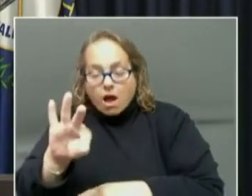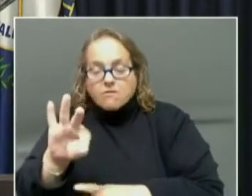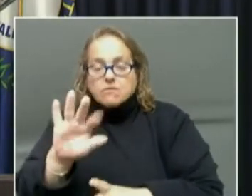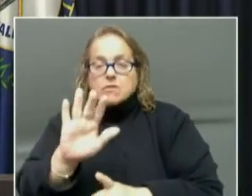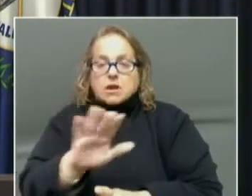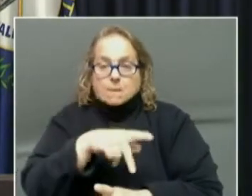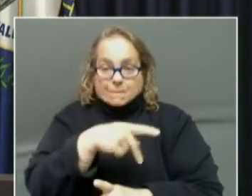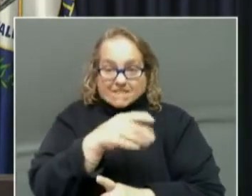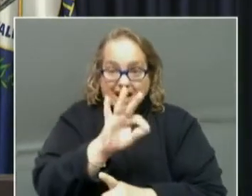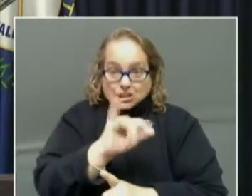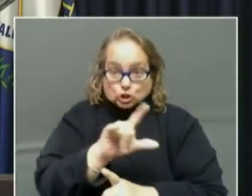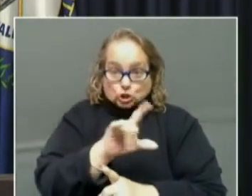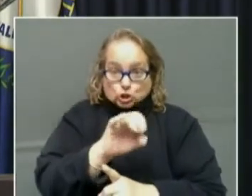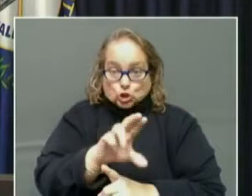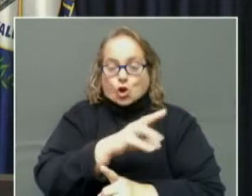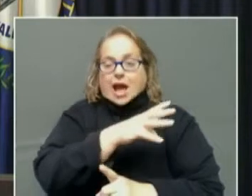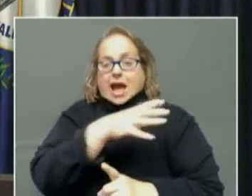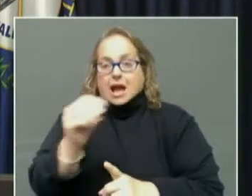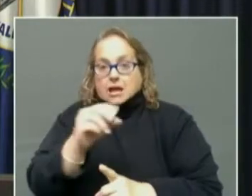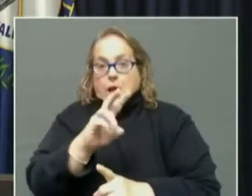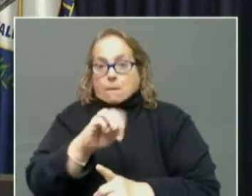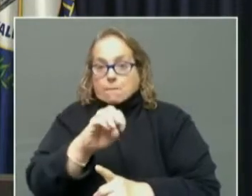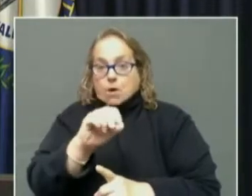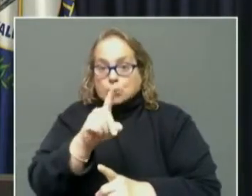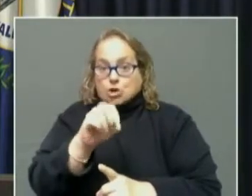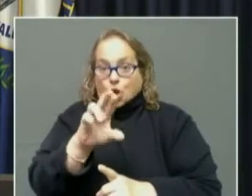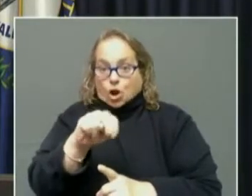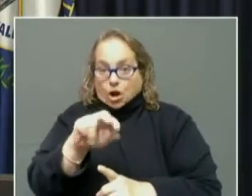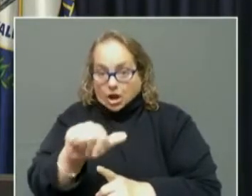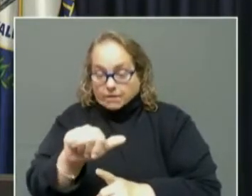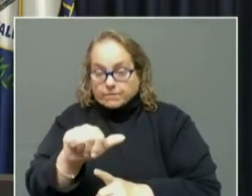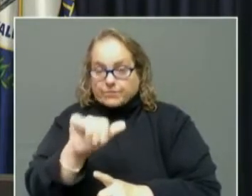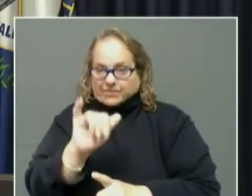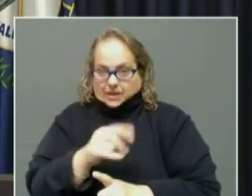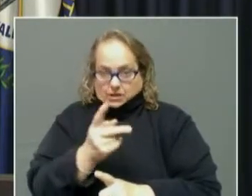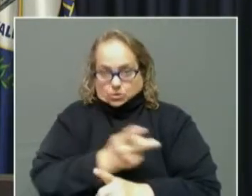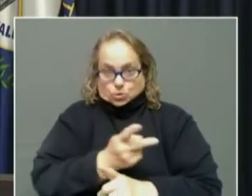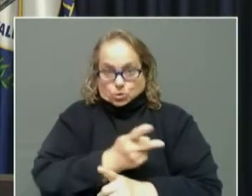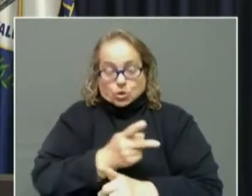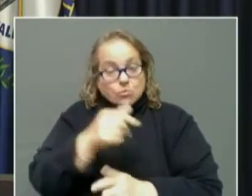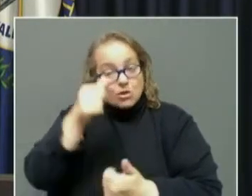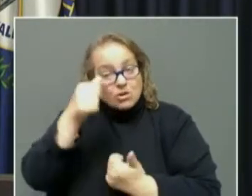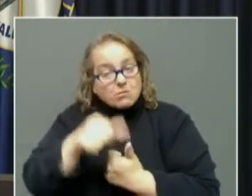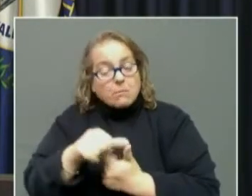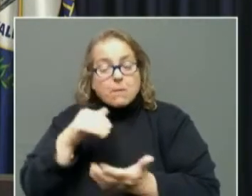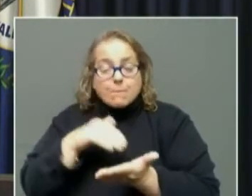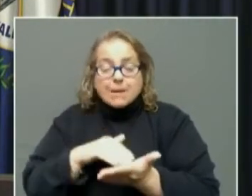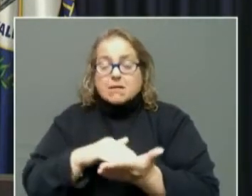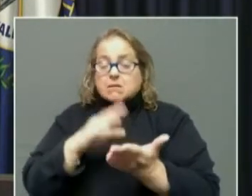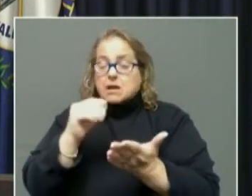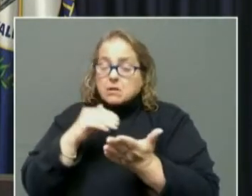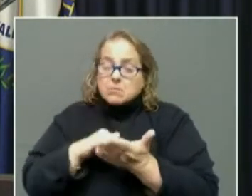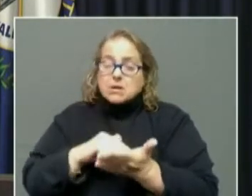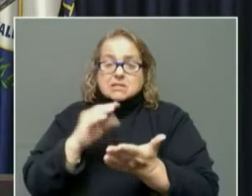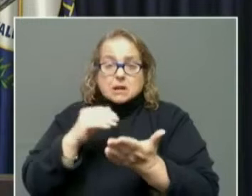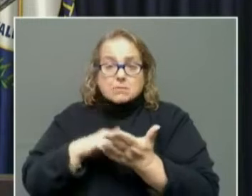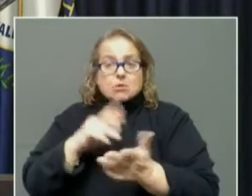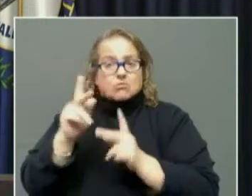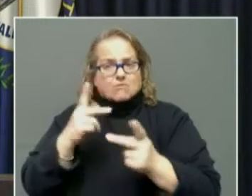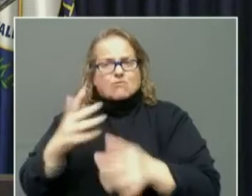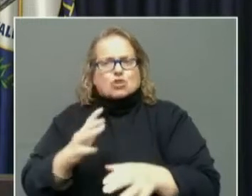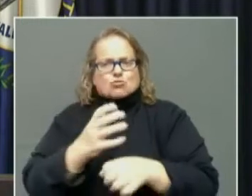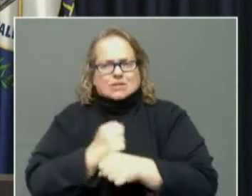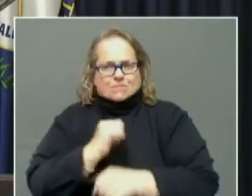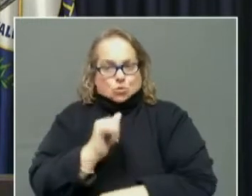Pfizer or Moderna. Remember, millions upon millions of people have received those